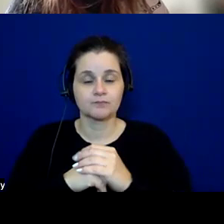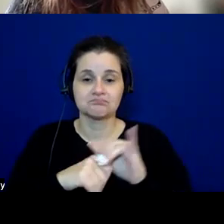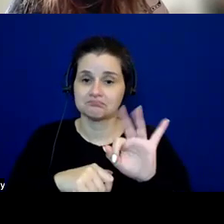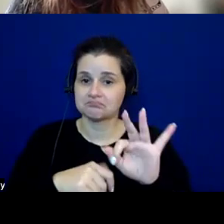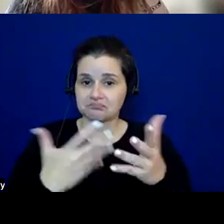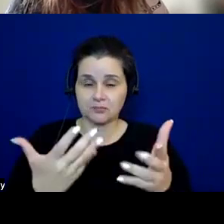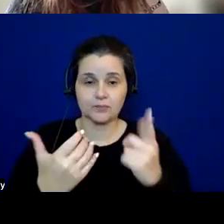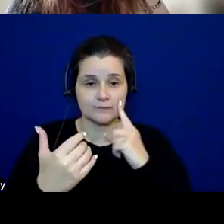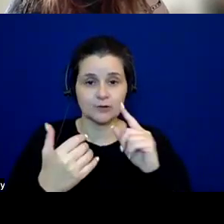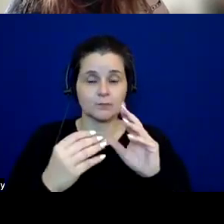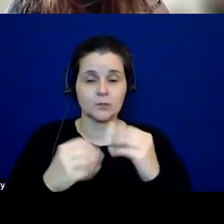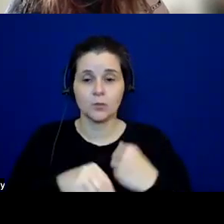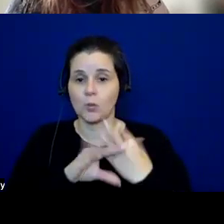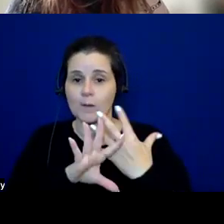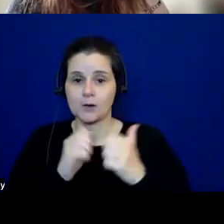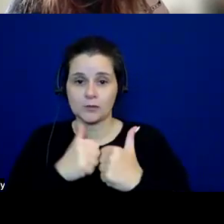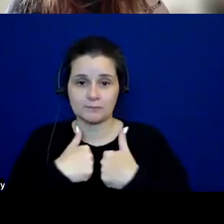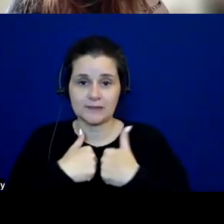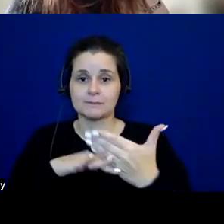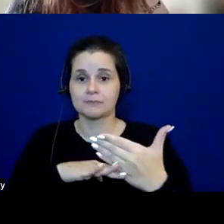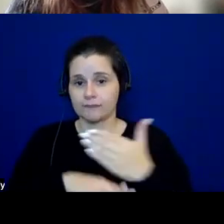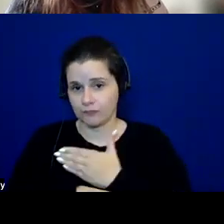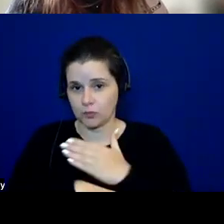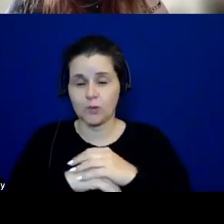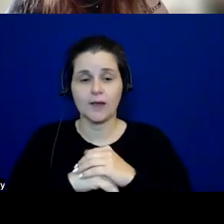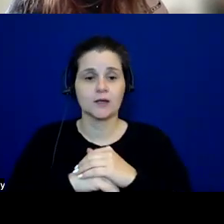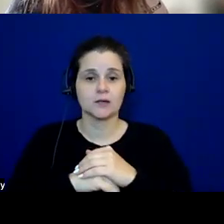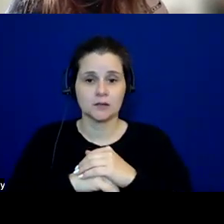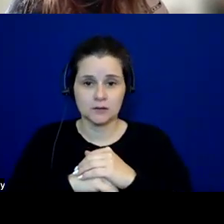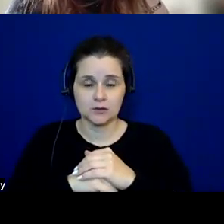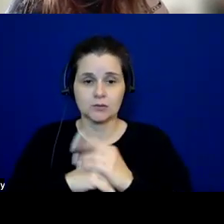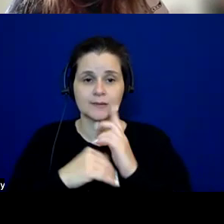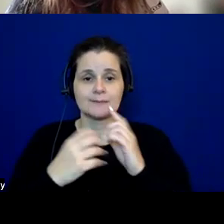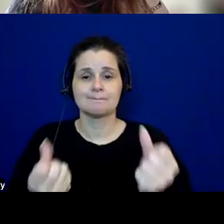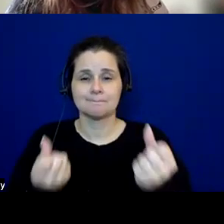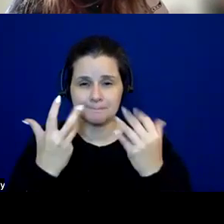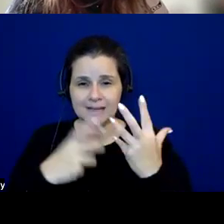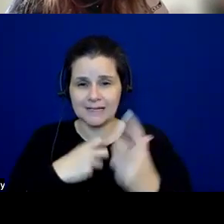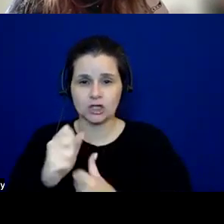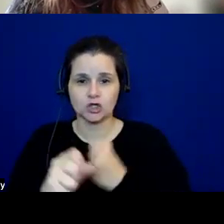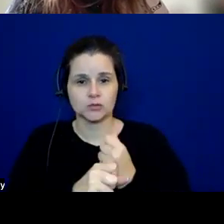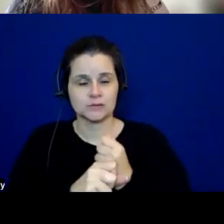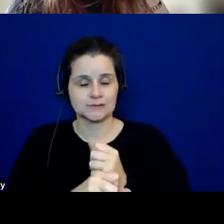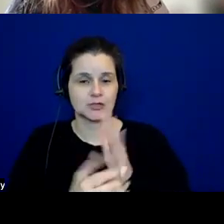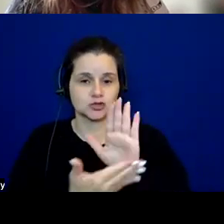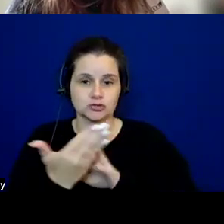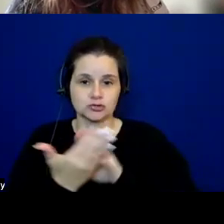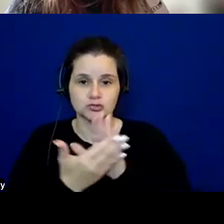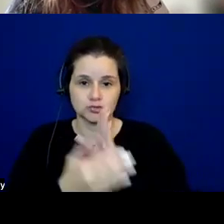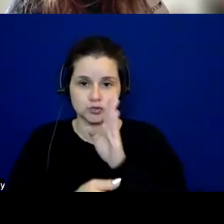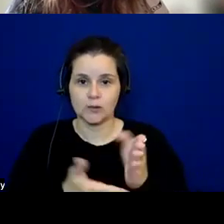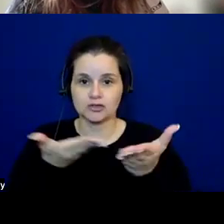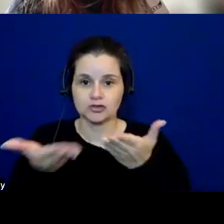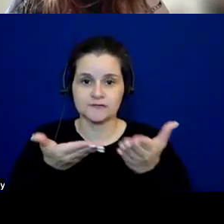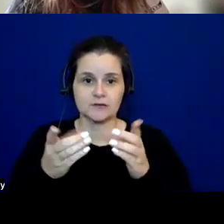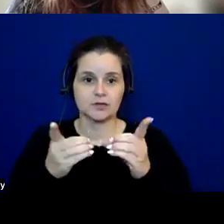been on a webinar with me before, you know that I have spent many years in direct service and was the director